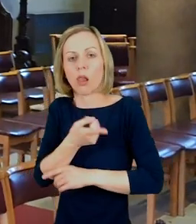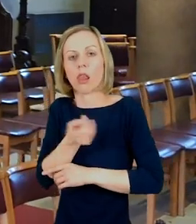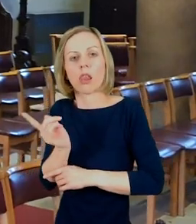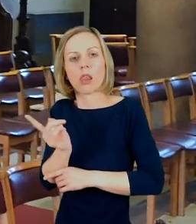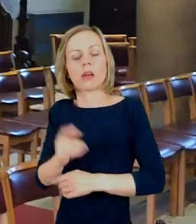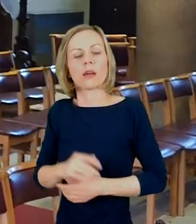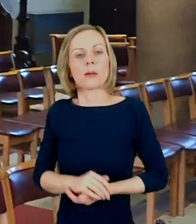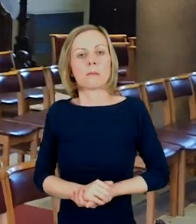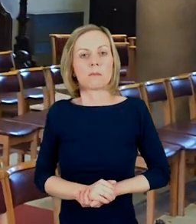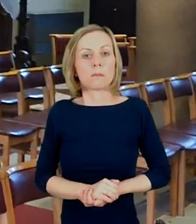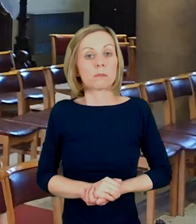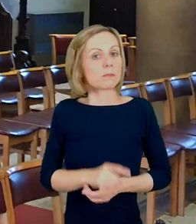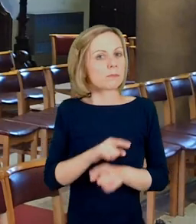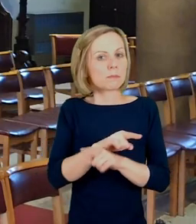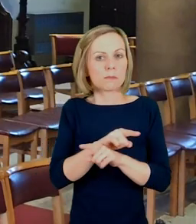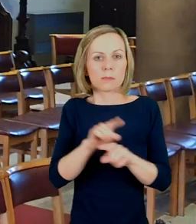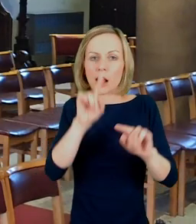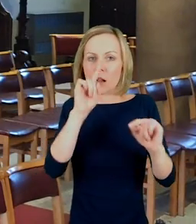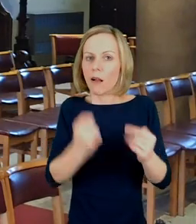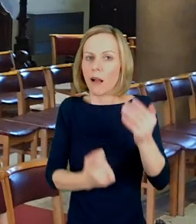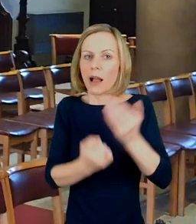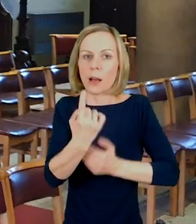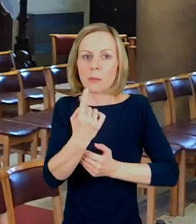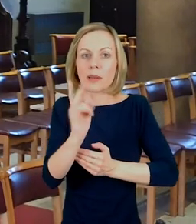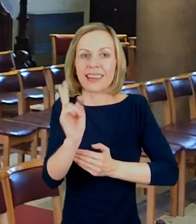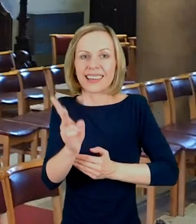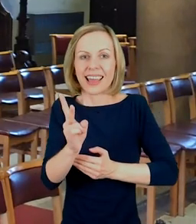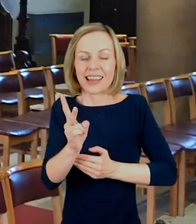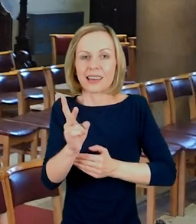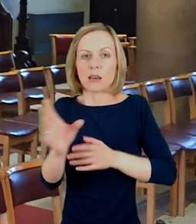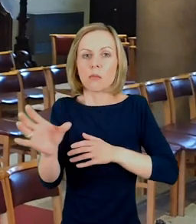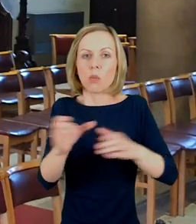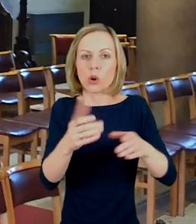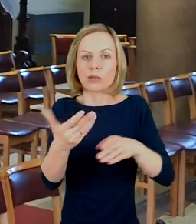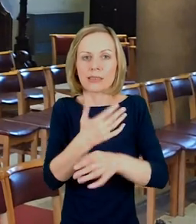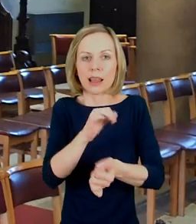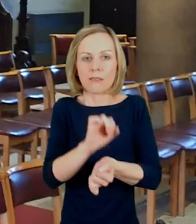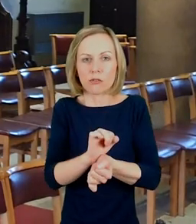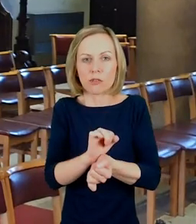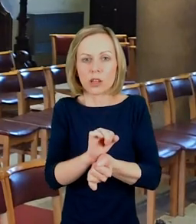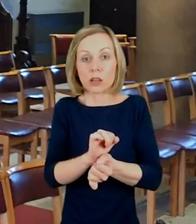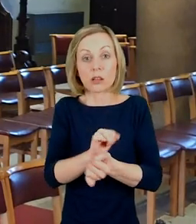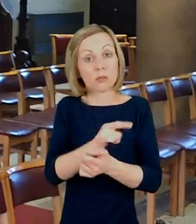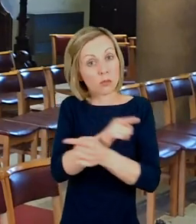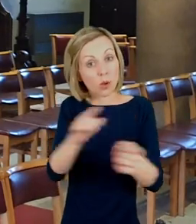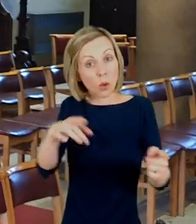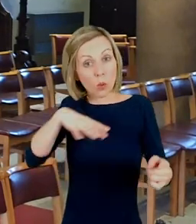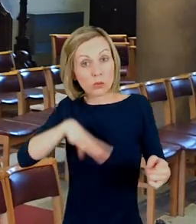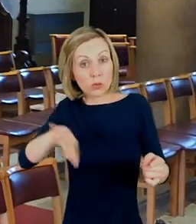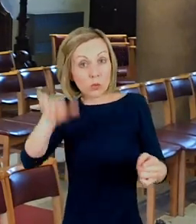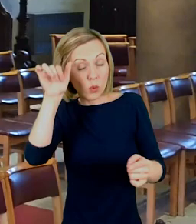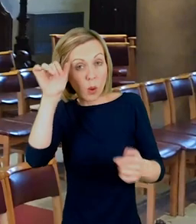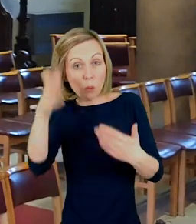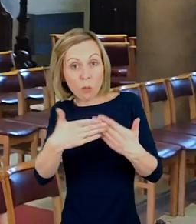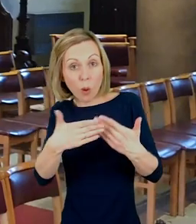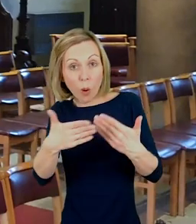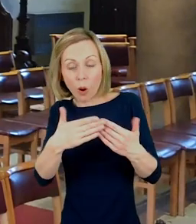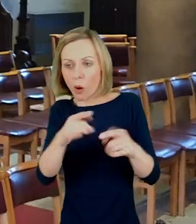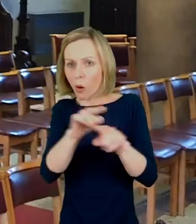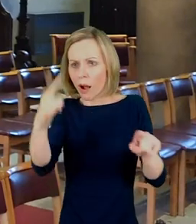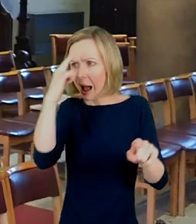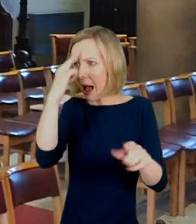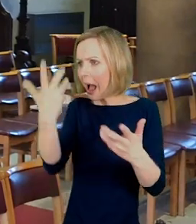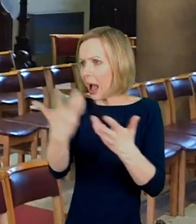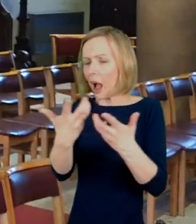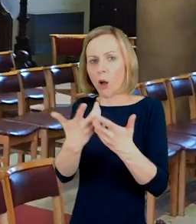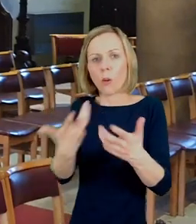allow that to be the case with modern slavery. If you would like to know more, if you want to find out